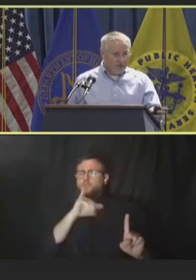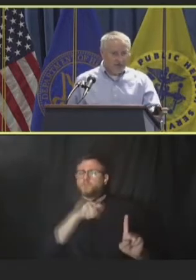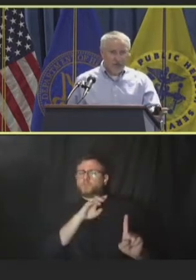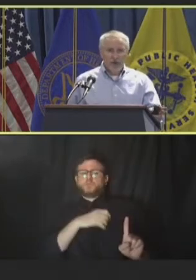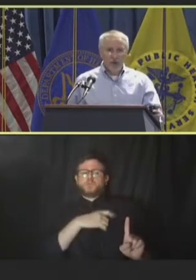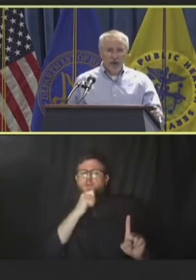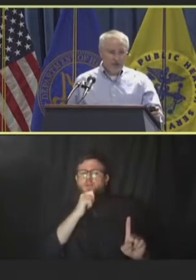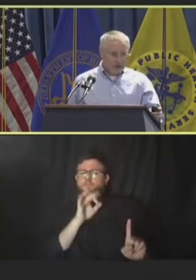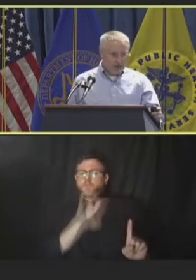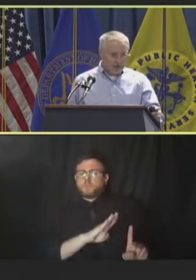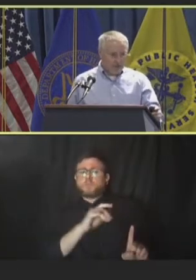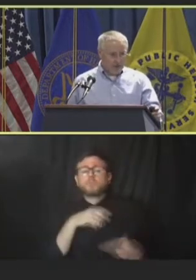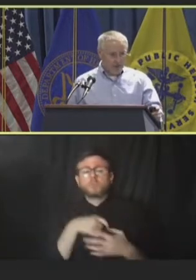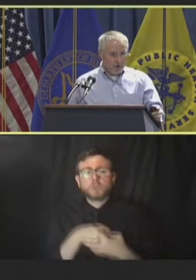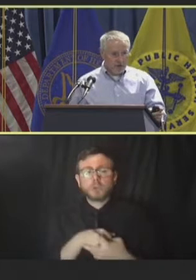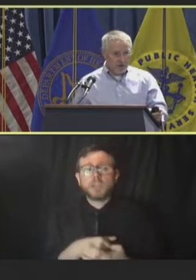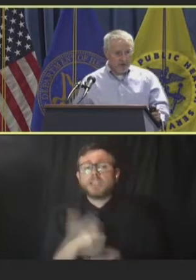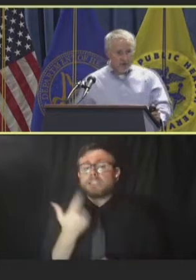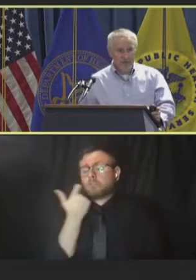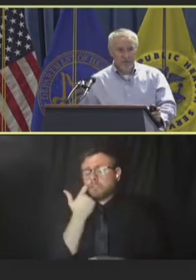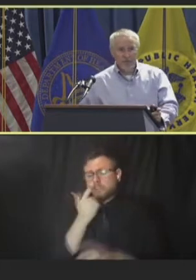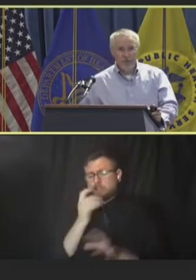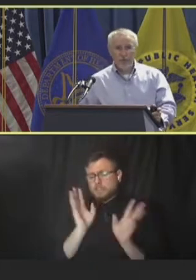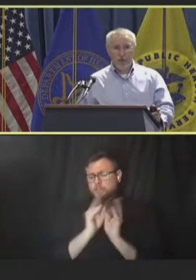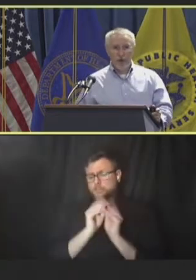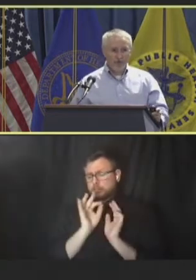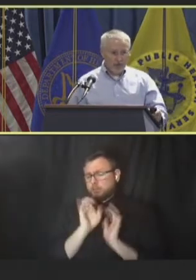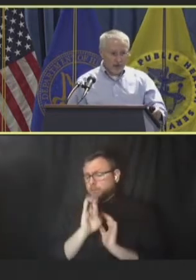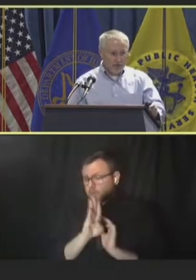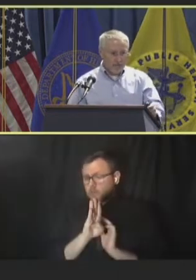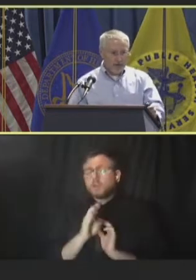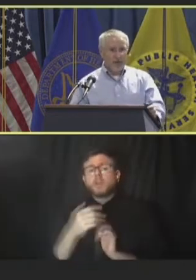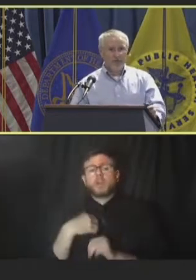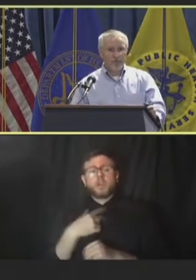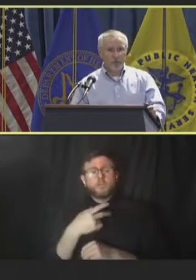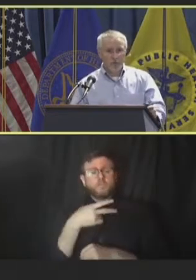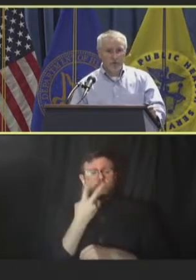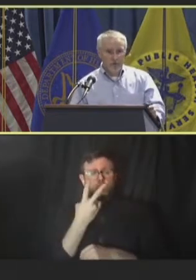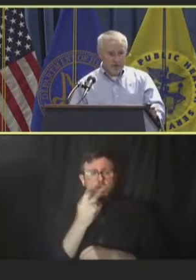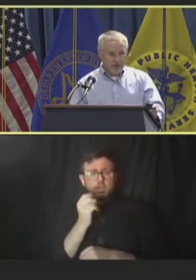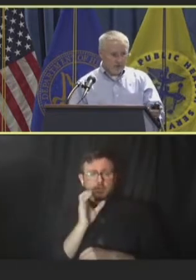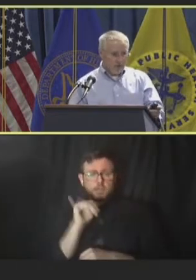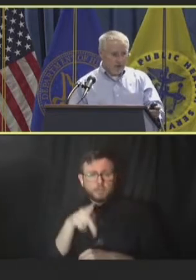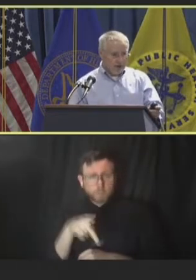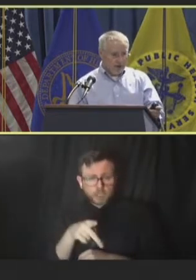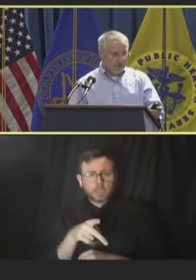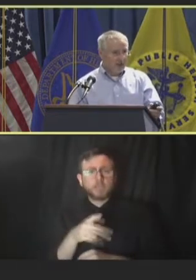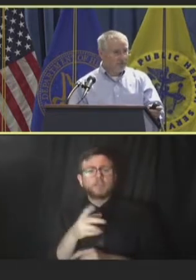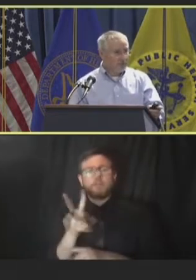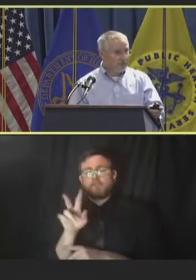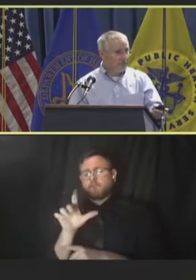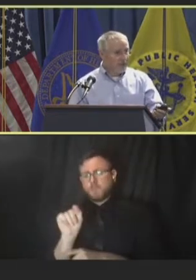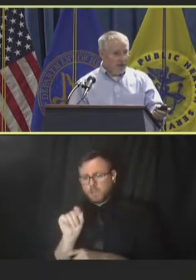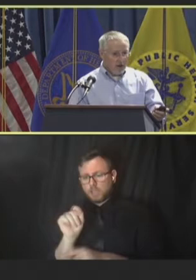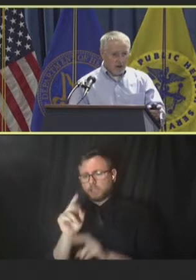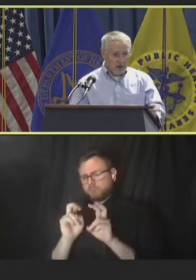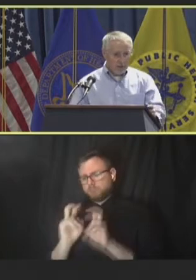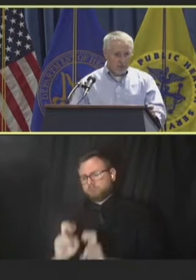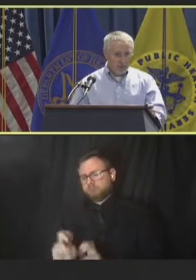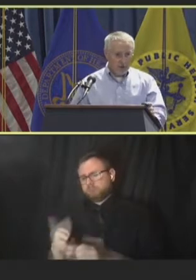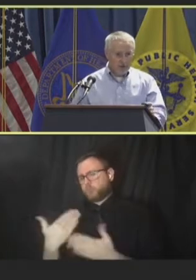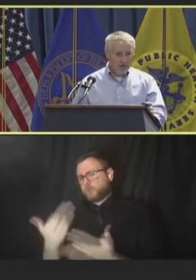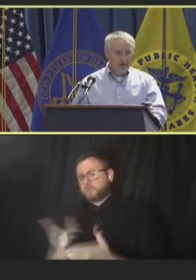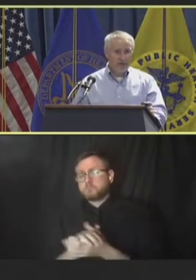So since our last meeting in February, there have been 2 ACIP meetings for which VAST has provided assessments. On